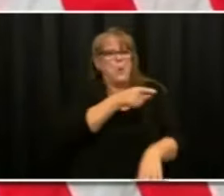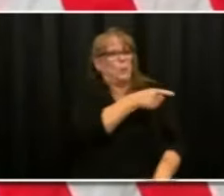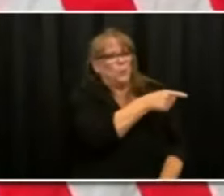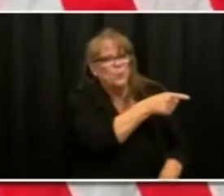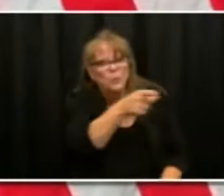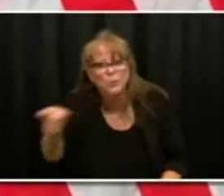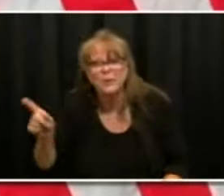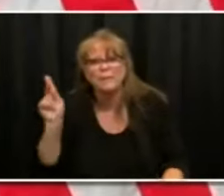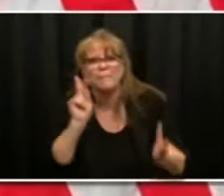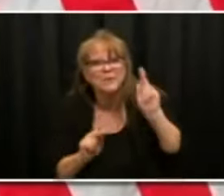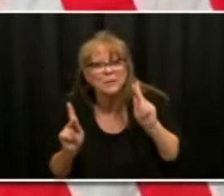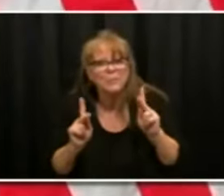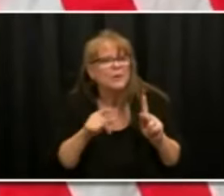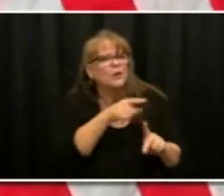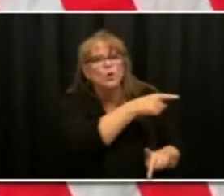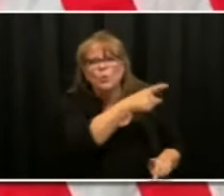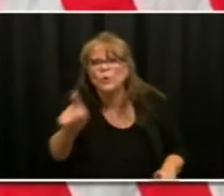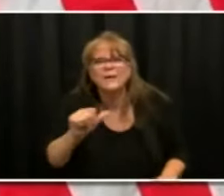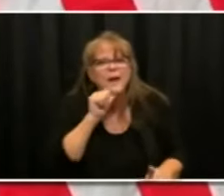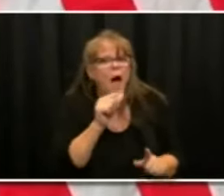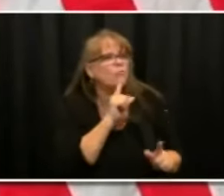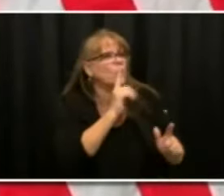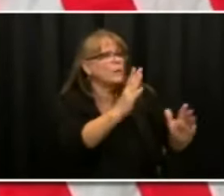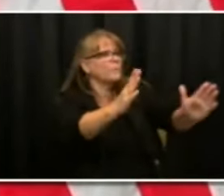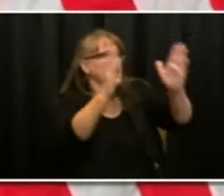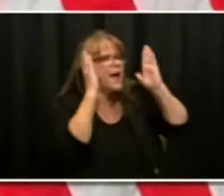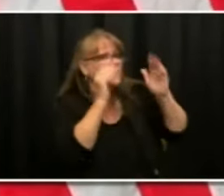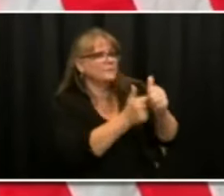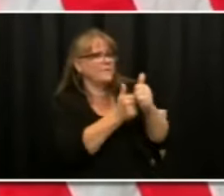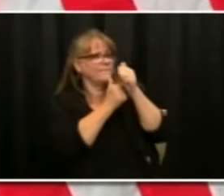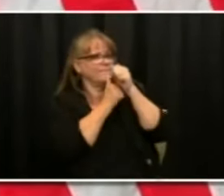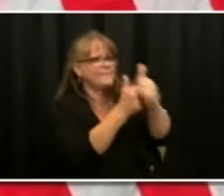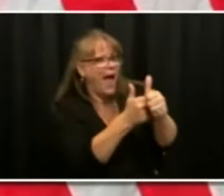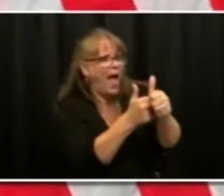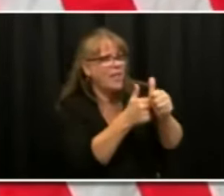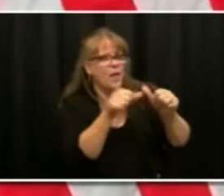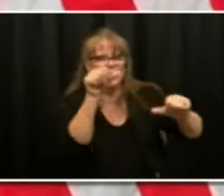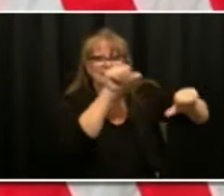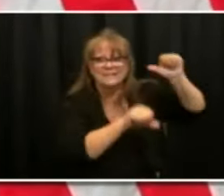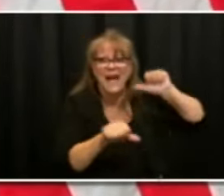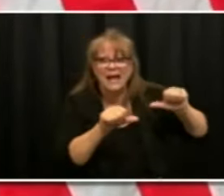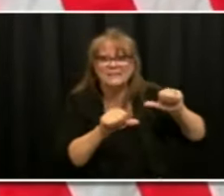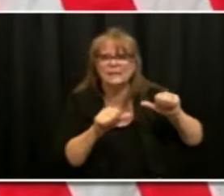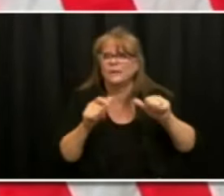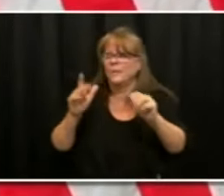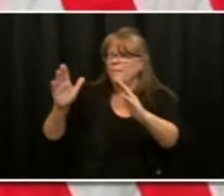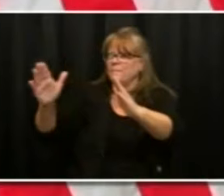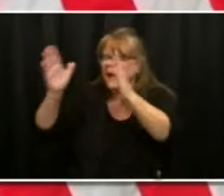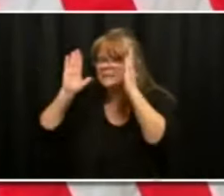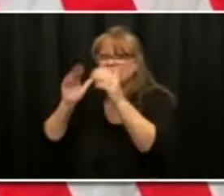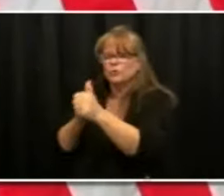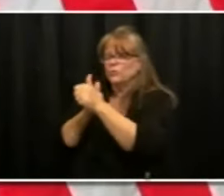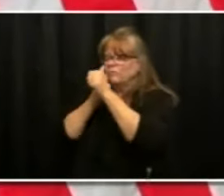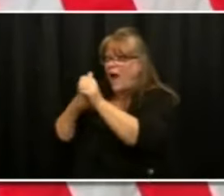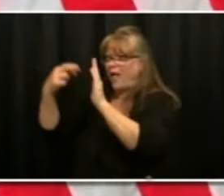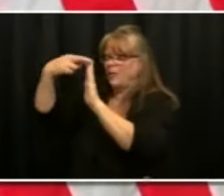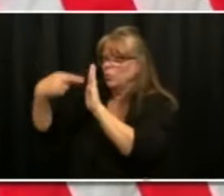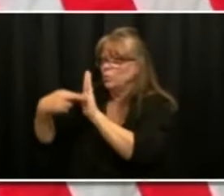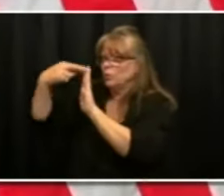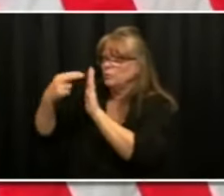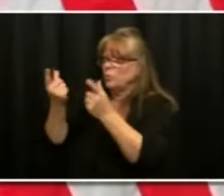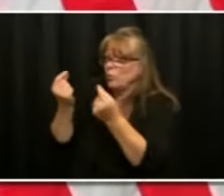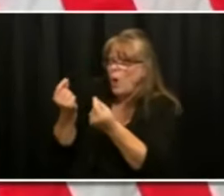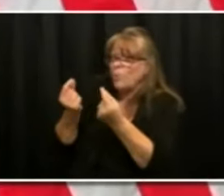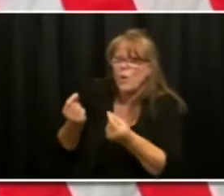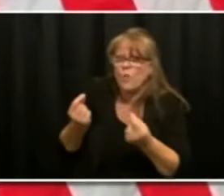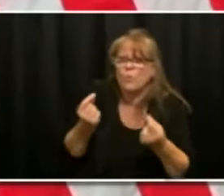about how to live their lives in a way that allow them to, of course, put food on the table and have the socialization that they need to get through this,